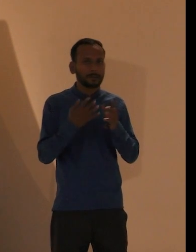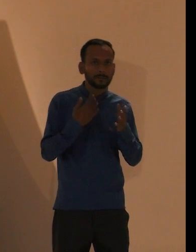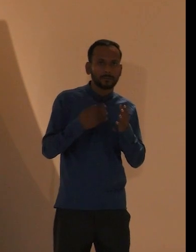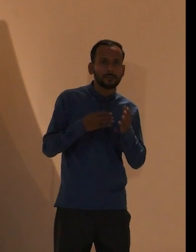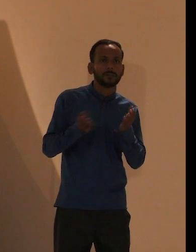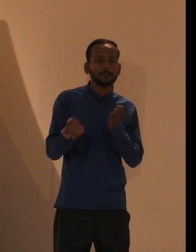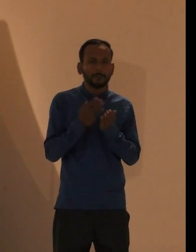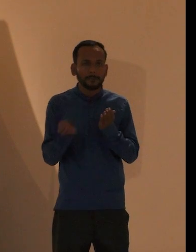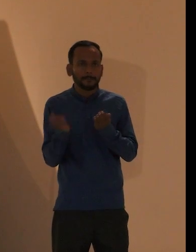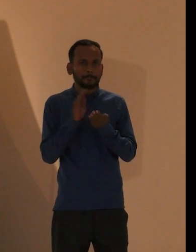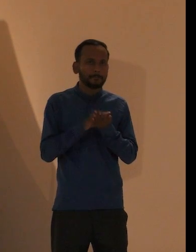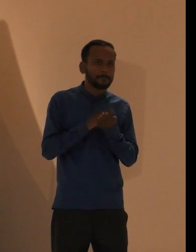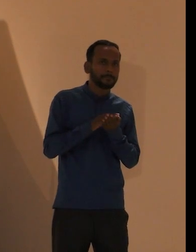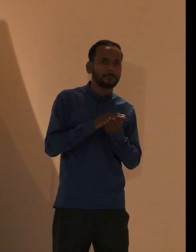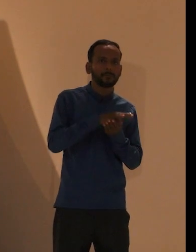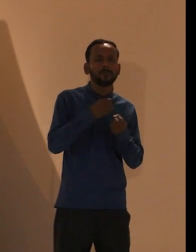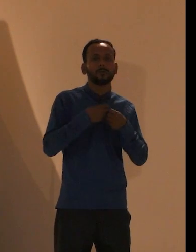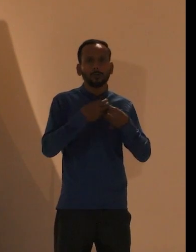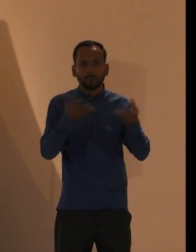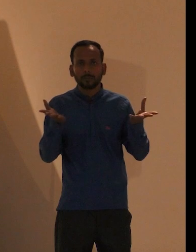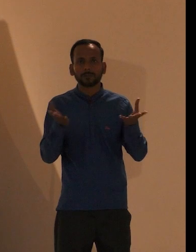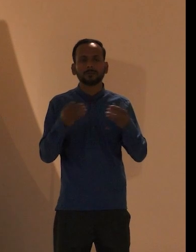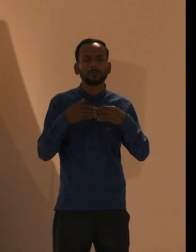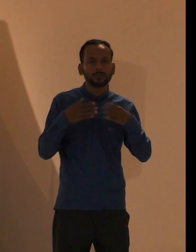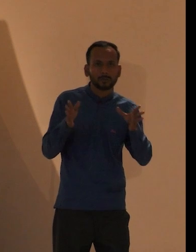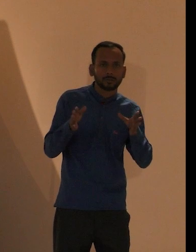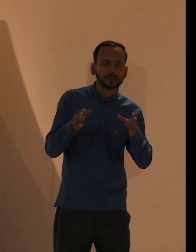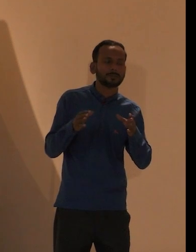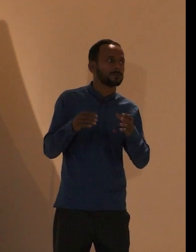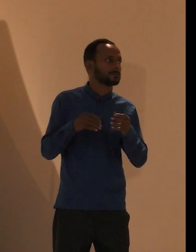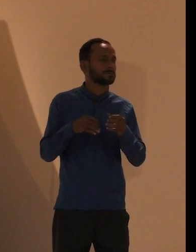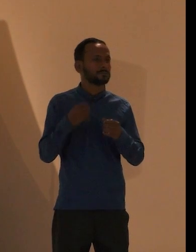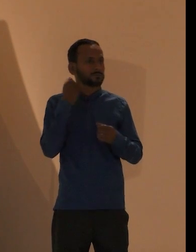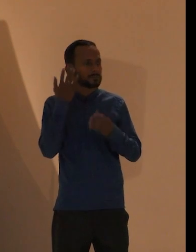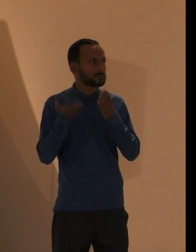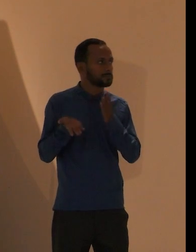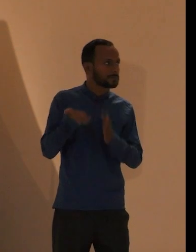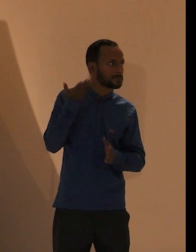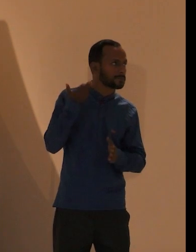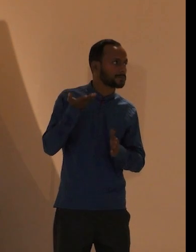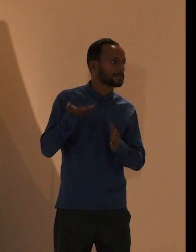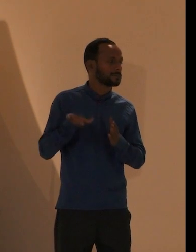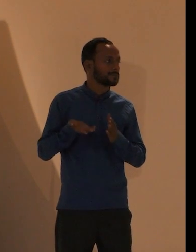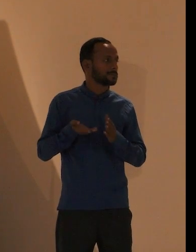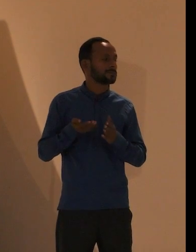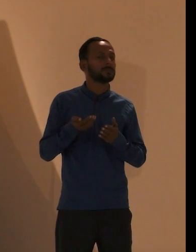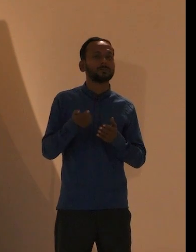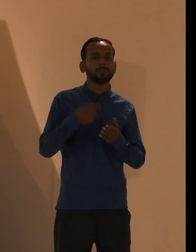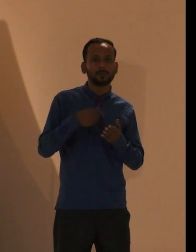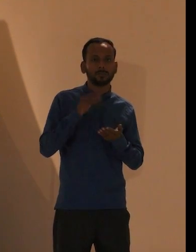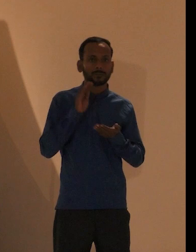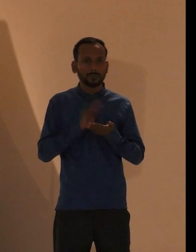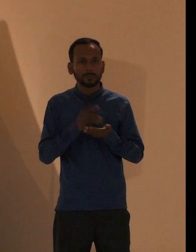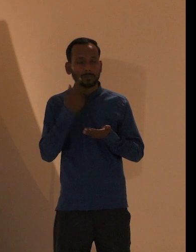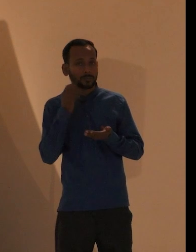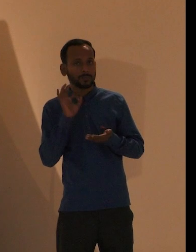are sort of fragmentary, but they have been open to scholars. Like we have there is not a picture here, but we have the very